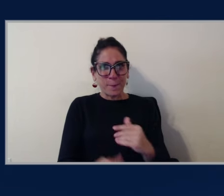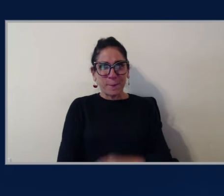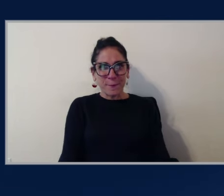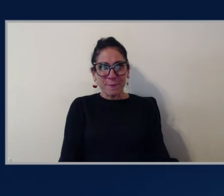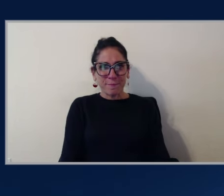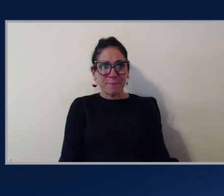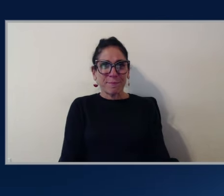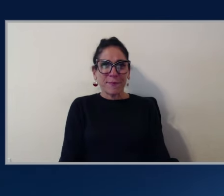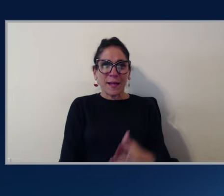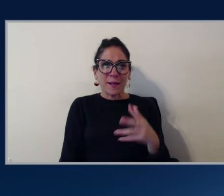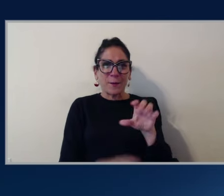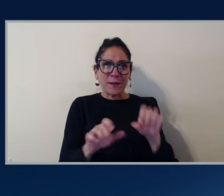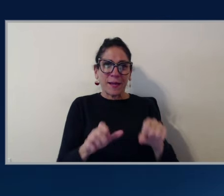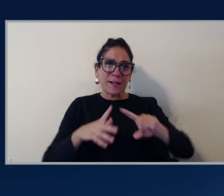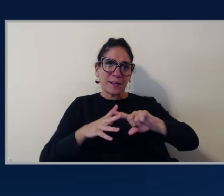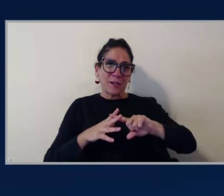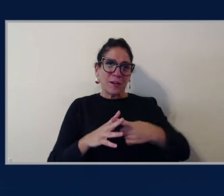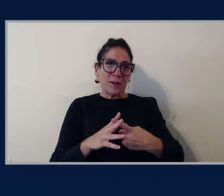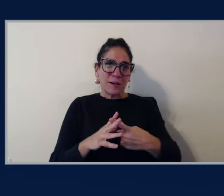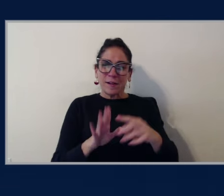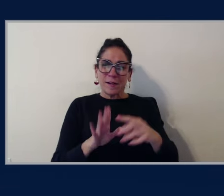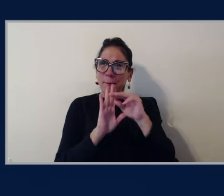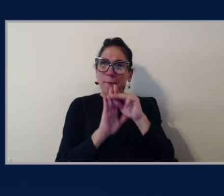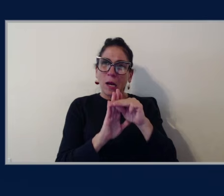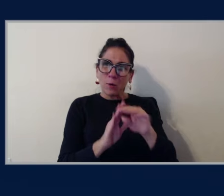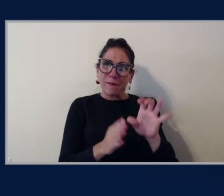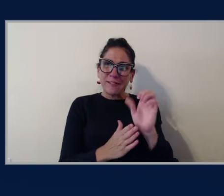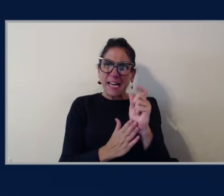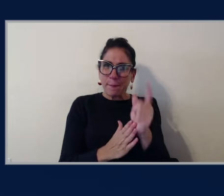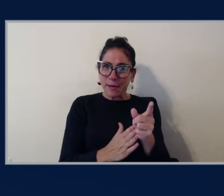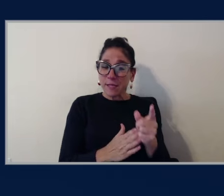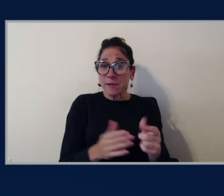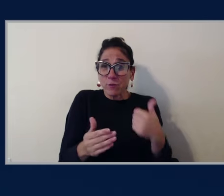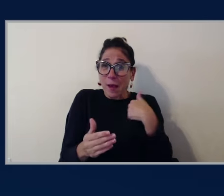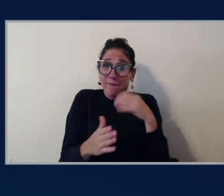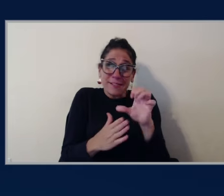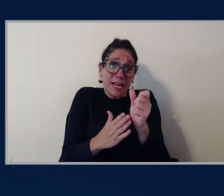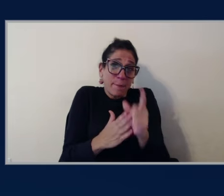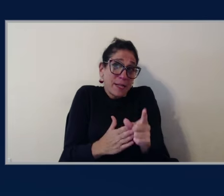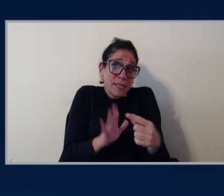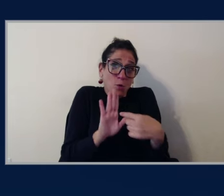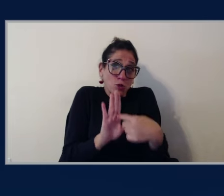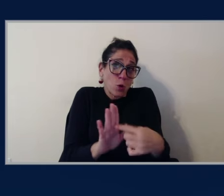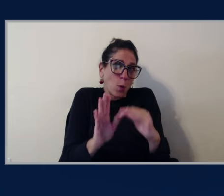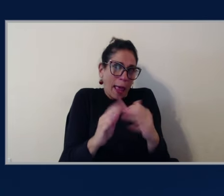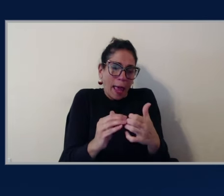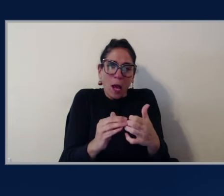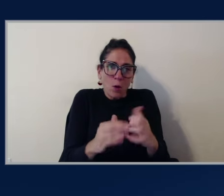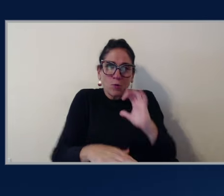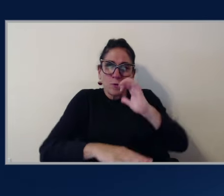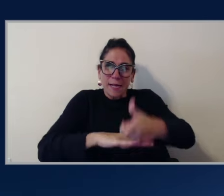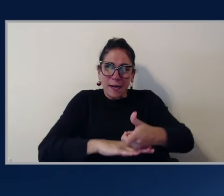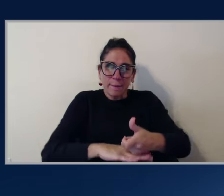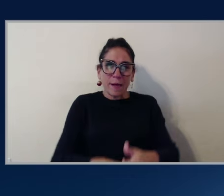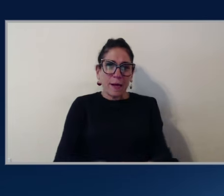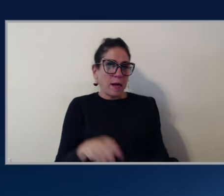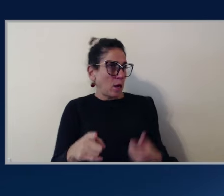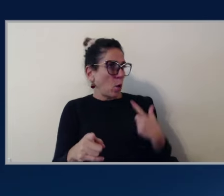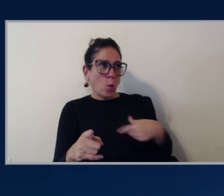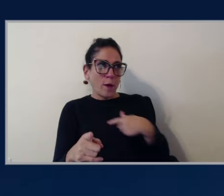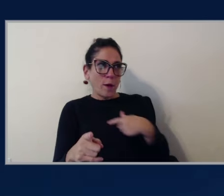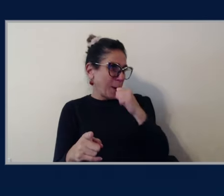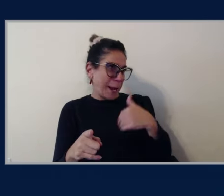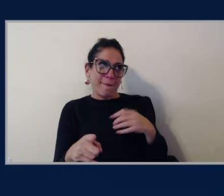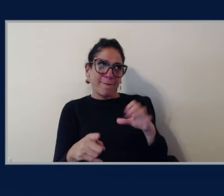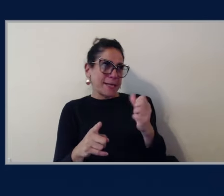just start developing a model in 10 minutes. If we had 10 more minutes, I would have shown you, like, how we can develop it. I love it. Yep. But we don't. Yeah, so unfortunately, right.